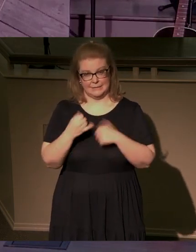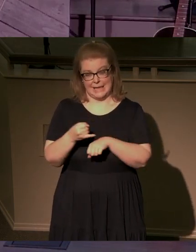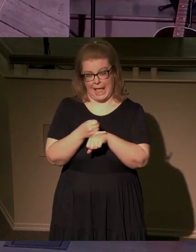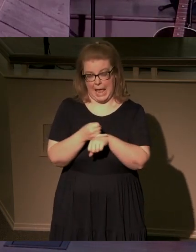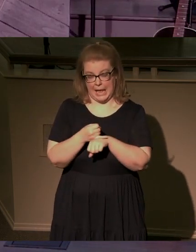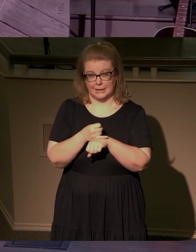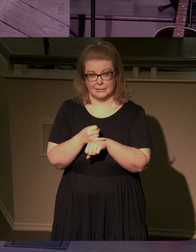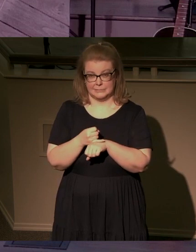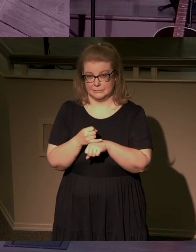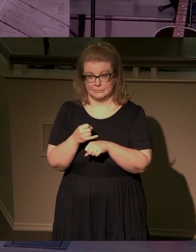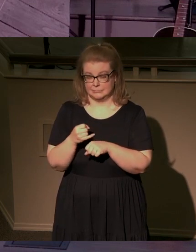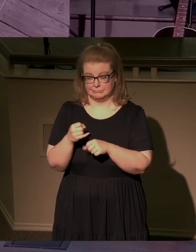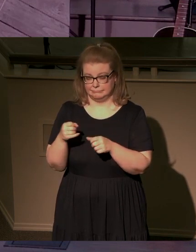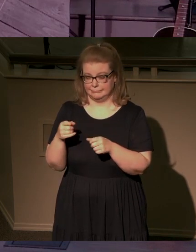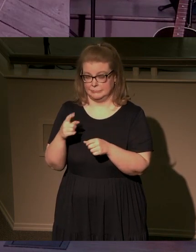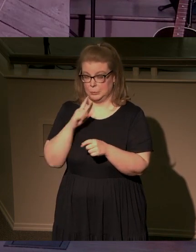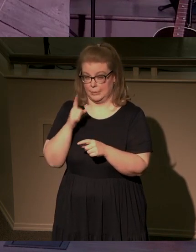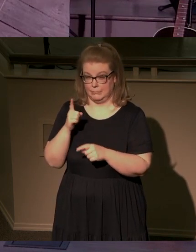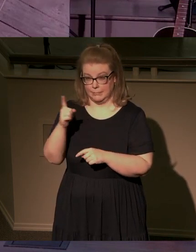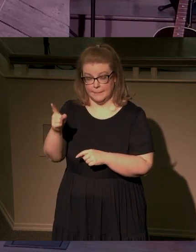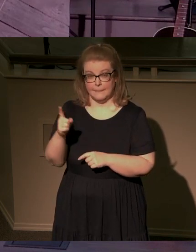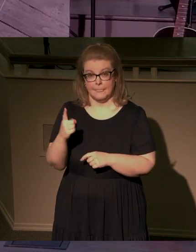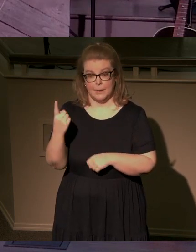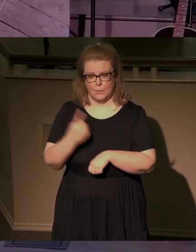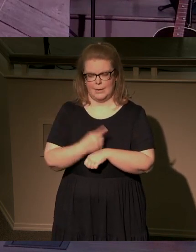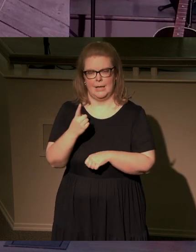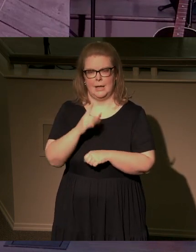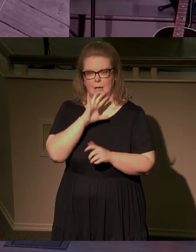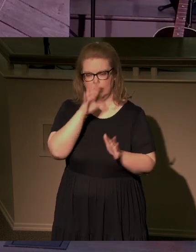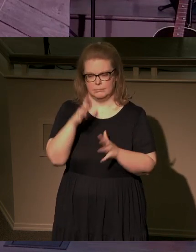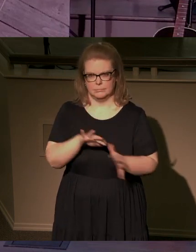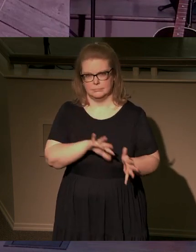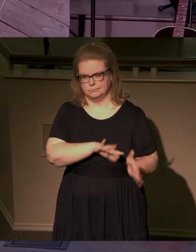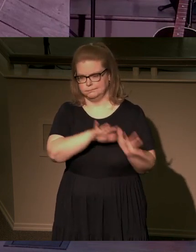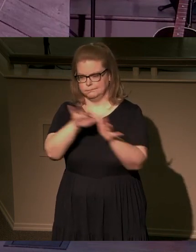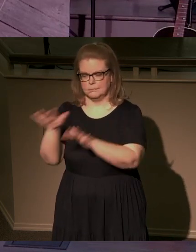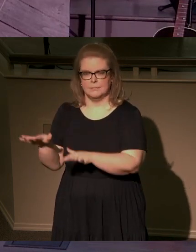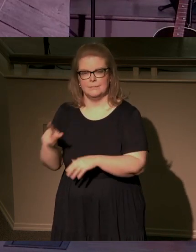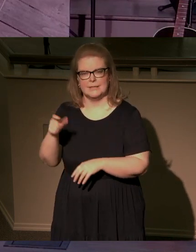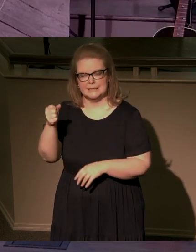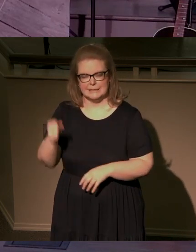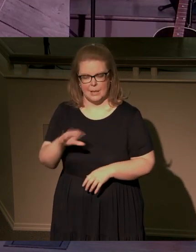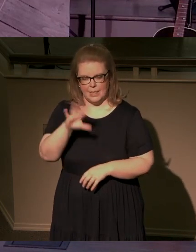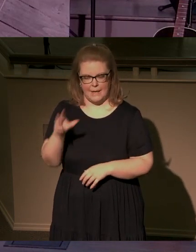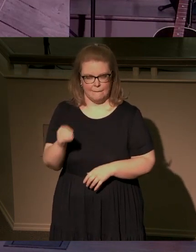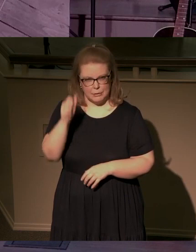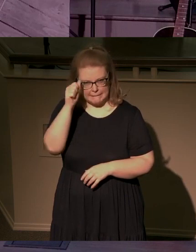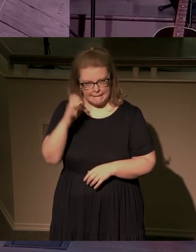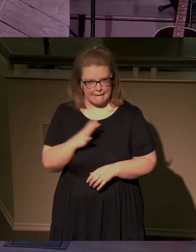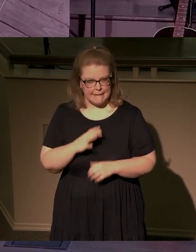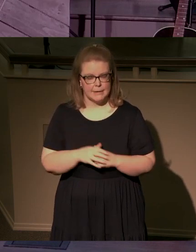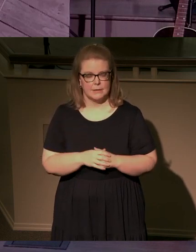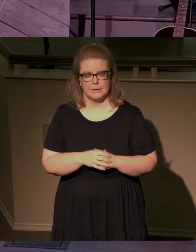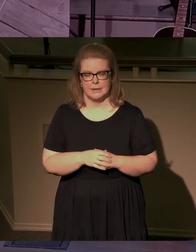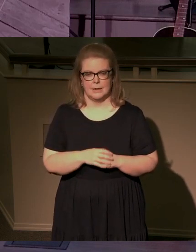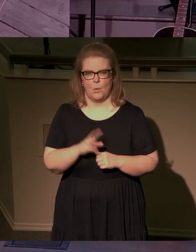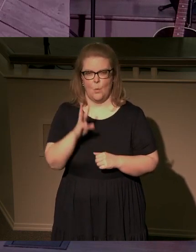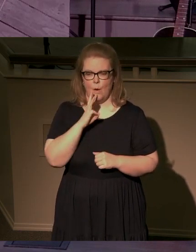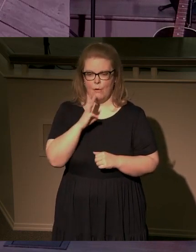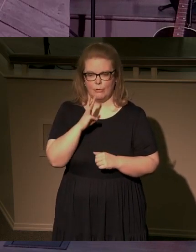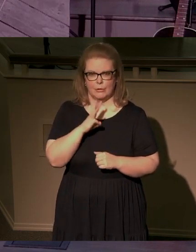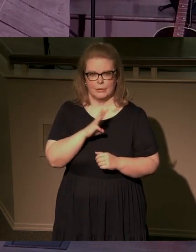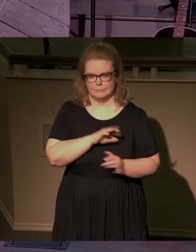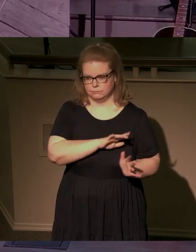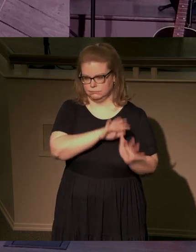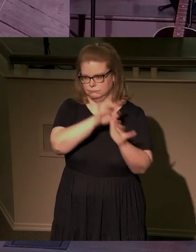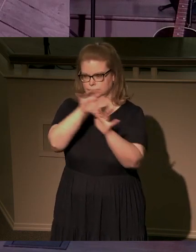family. And one day a typhoon came in. He's a South African guy, and a typhoon came through.